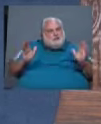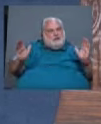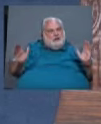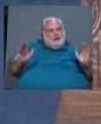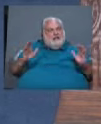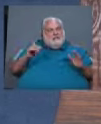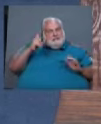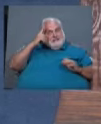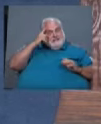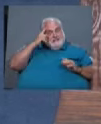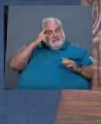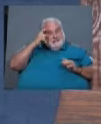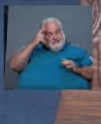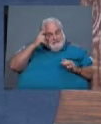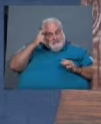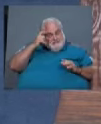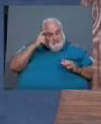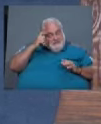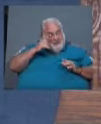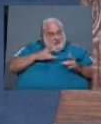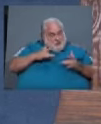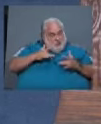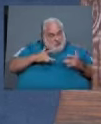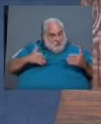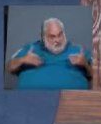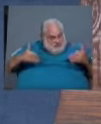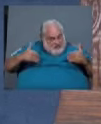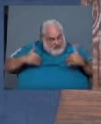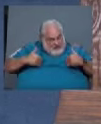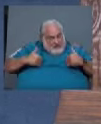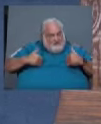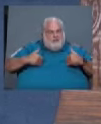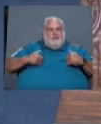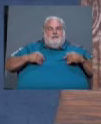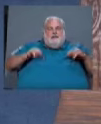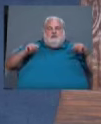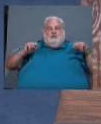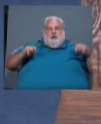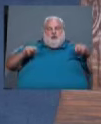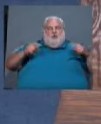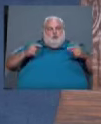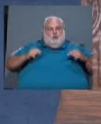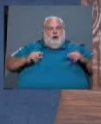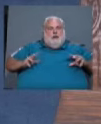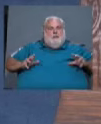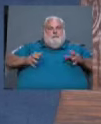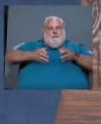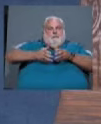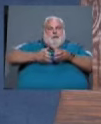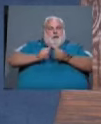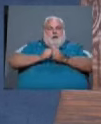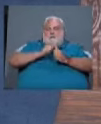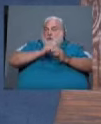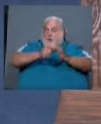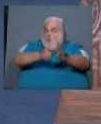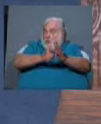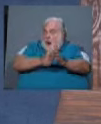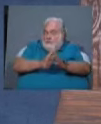be some issues or concerns, that they try to meet with the neighborhood, but it's not a